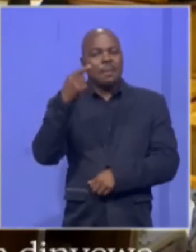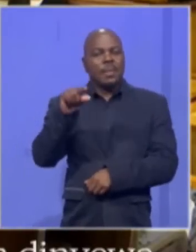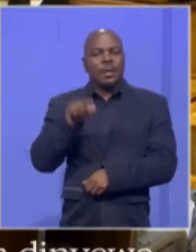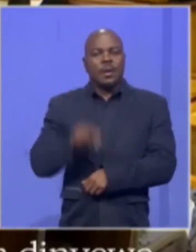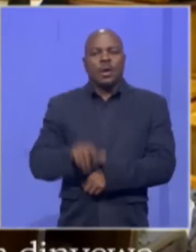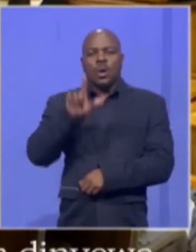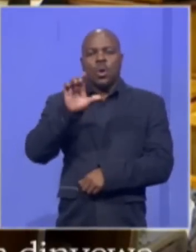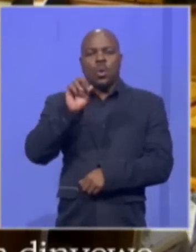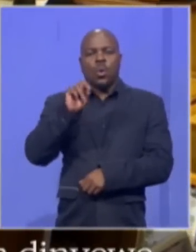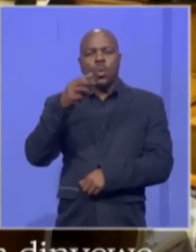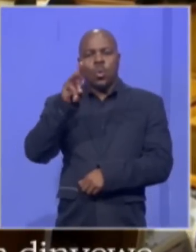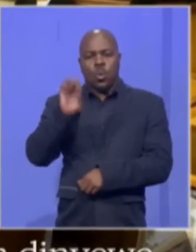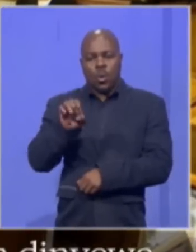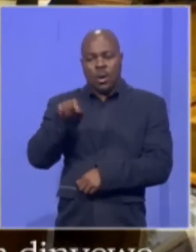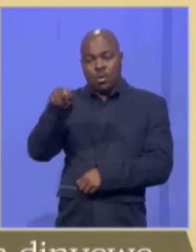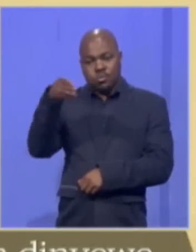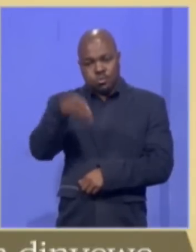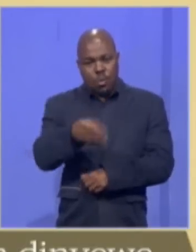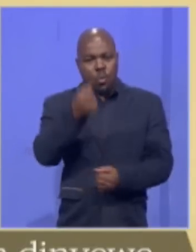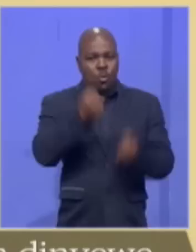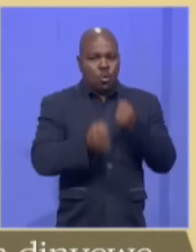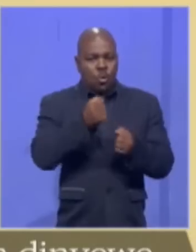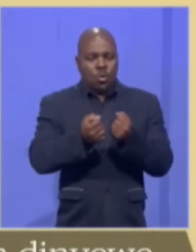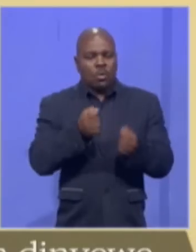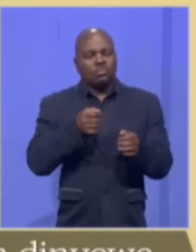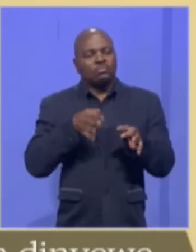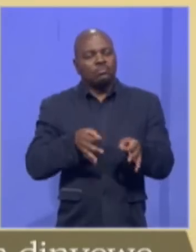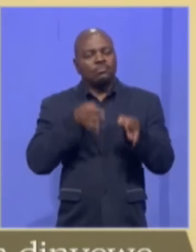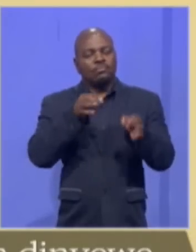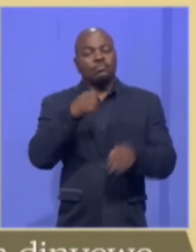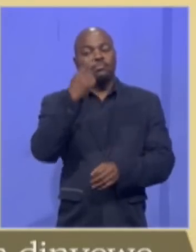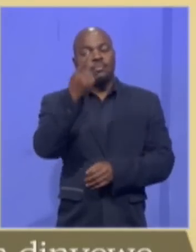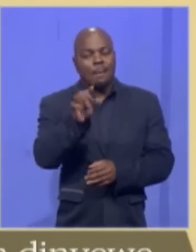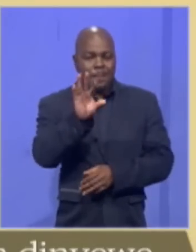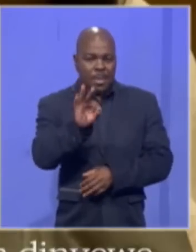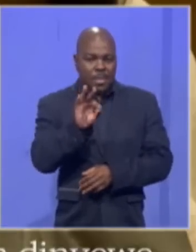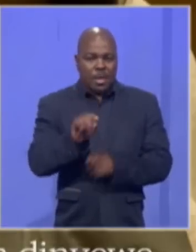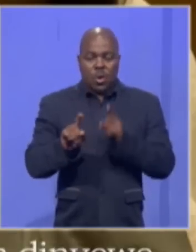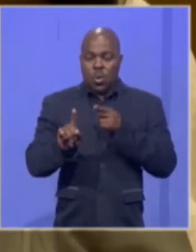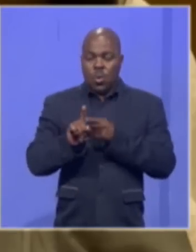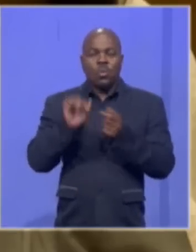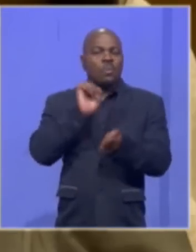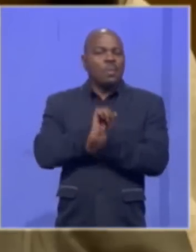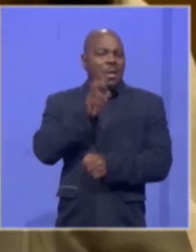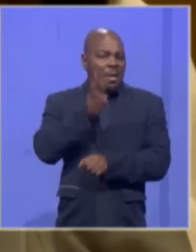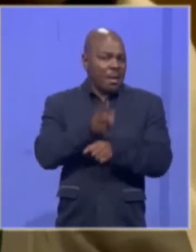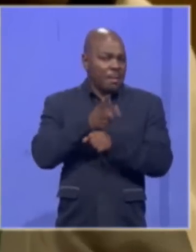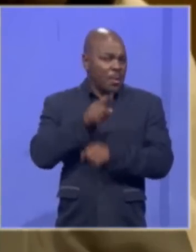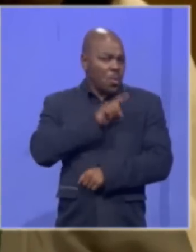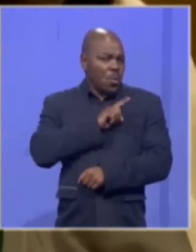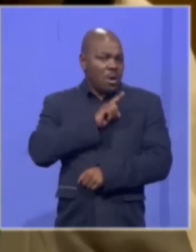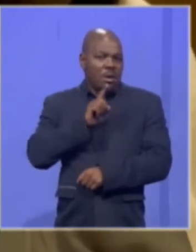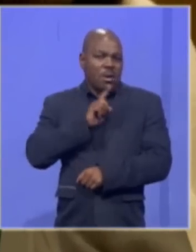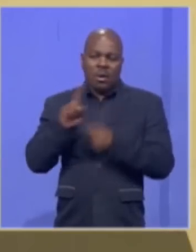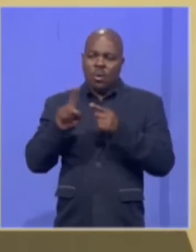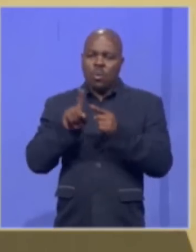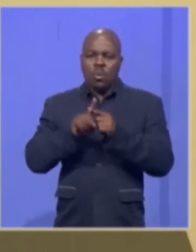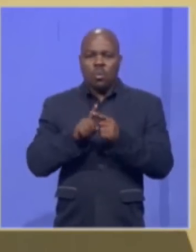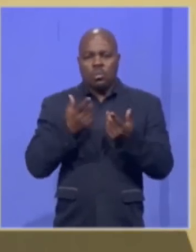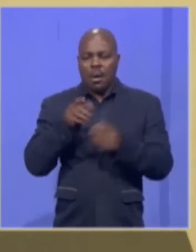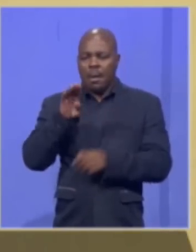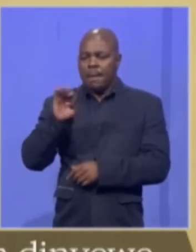Thwala lekgotleng la dinyewe la Randburg e buseditswe morao ho fihlela ka Mantaha. Longwe o ile a tshwarwa hape ka mora ho hloleha ho latela